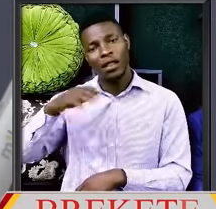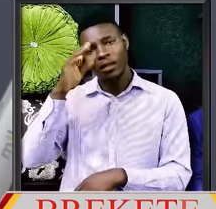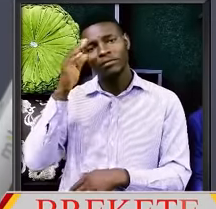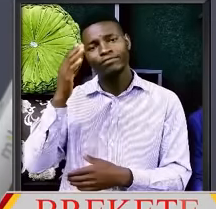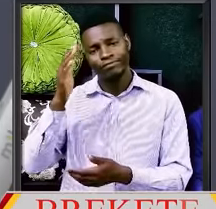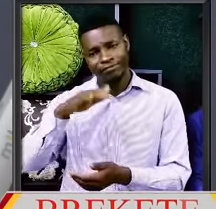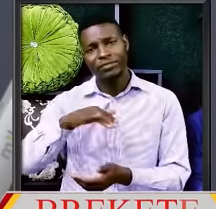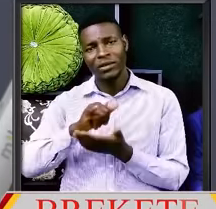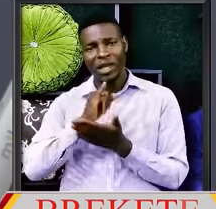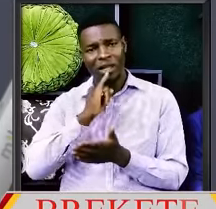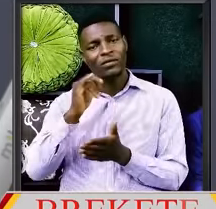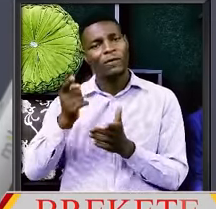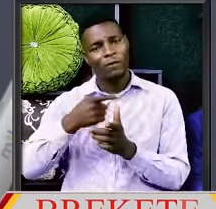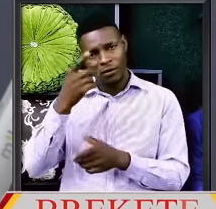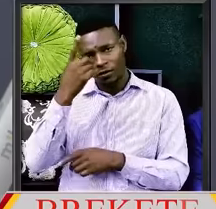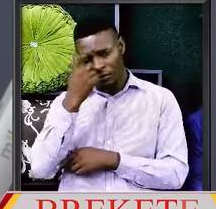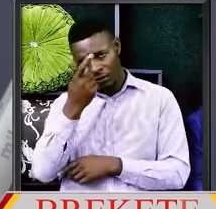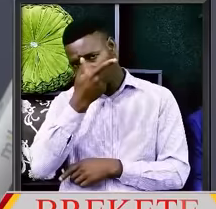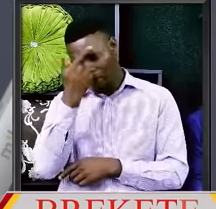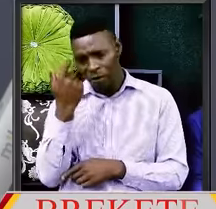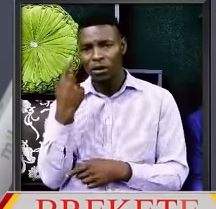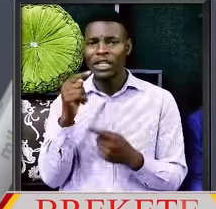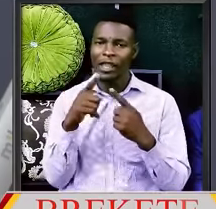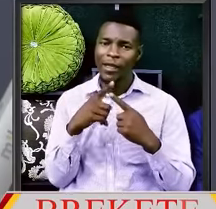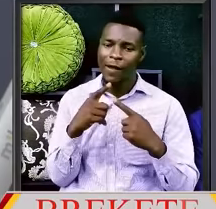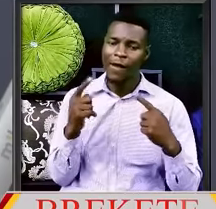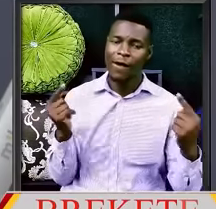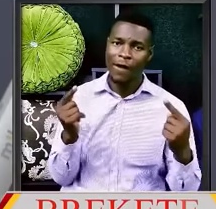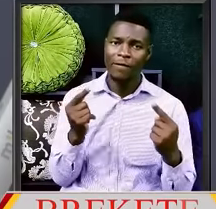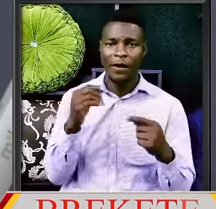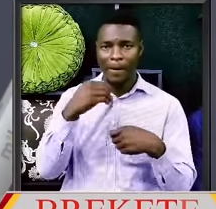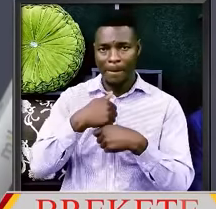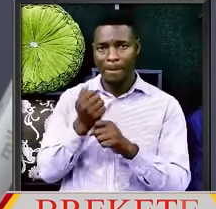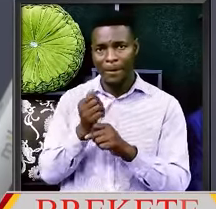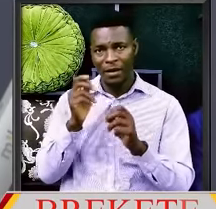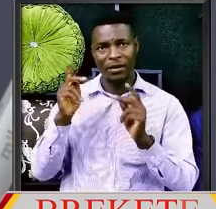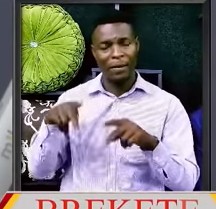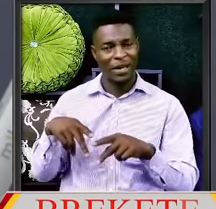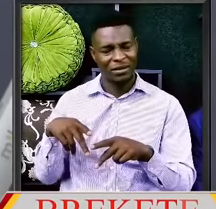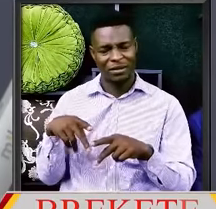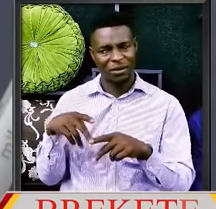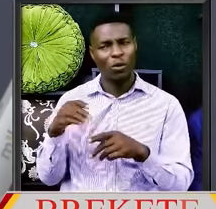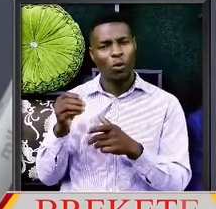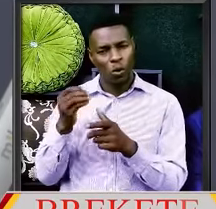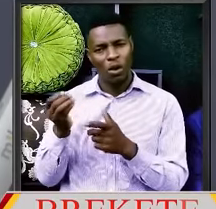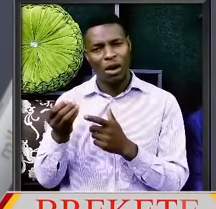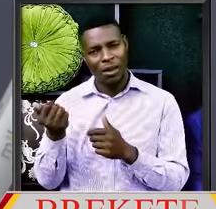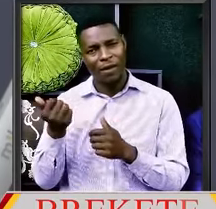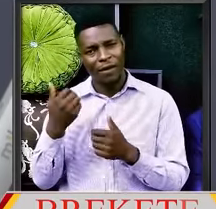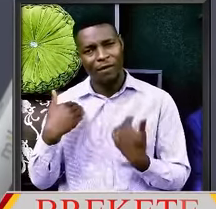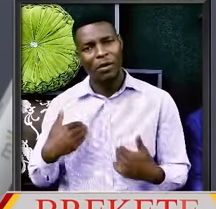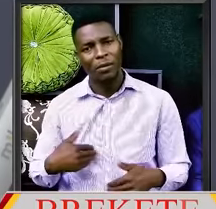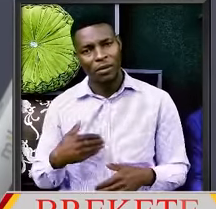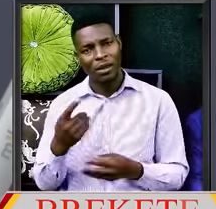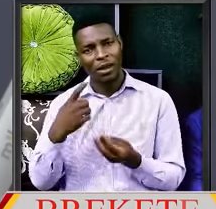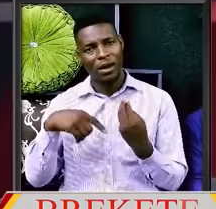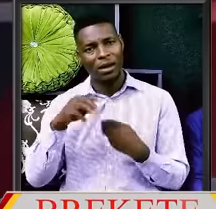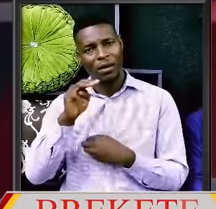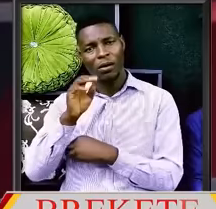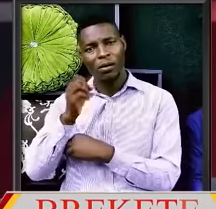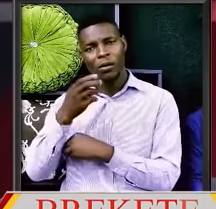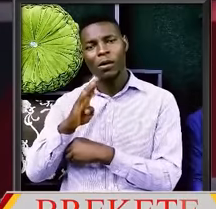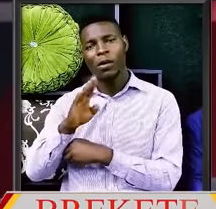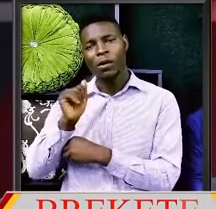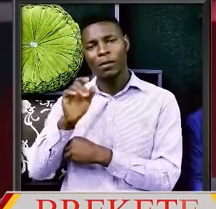suspect. Because the rivalry will make the person be suspect. And everybody around Mohbad is not